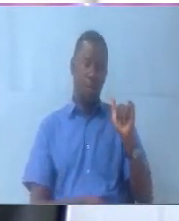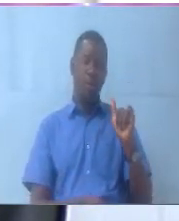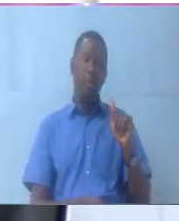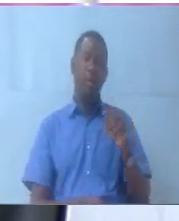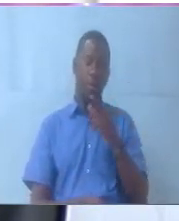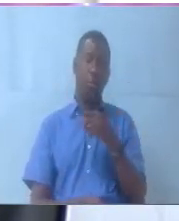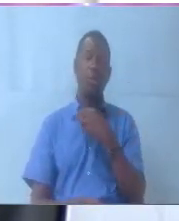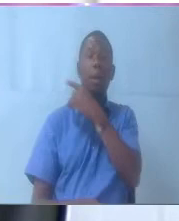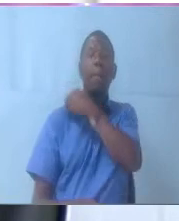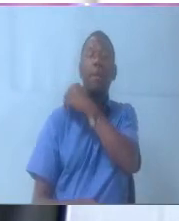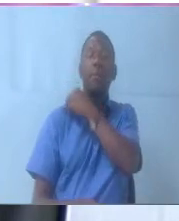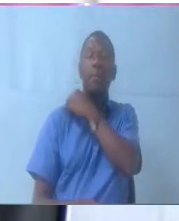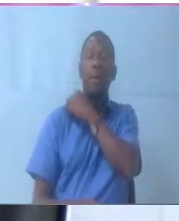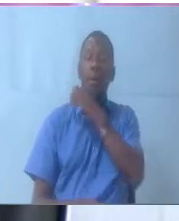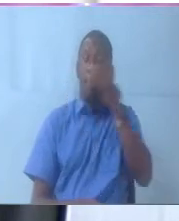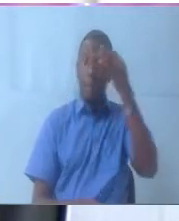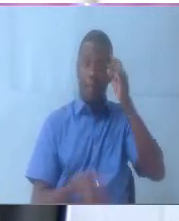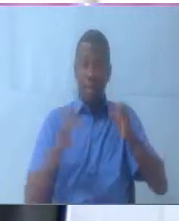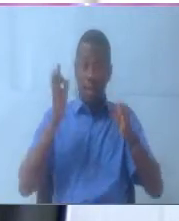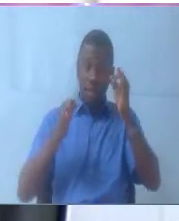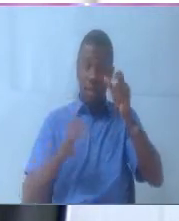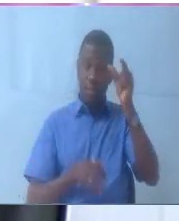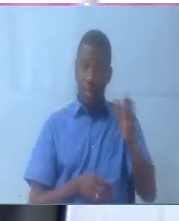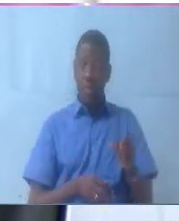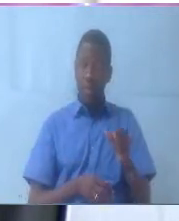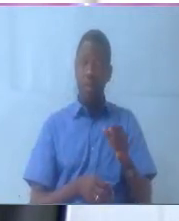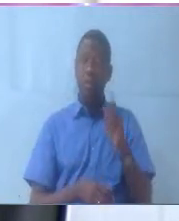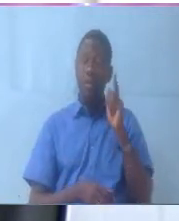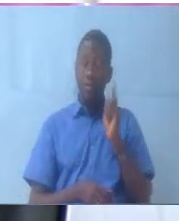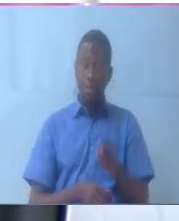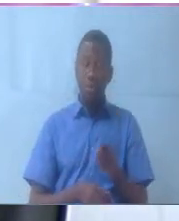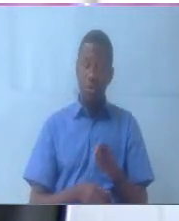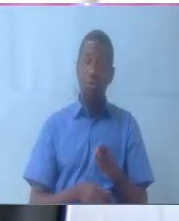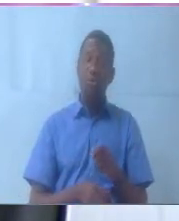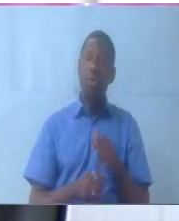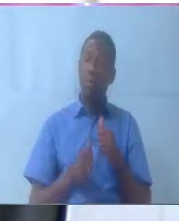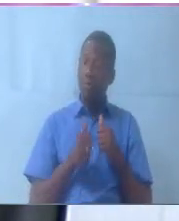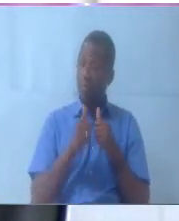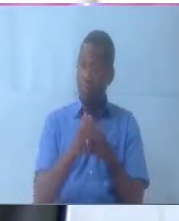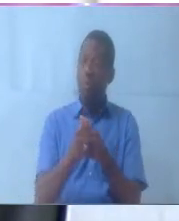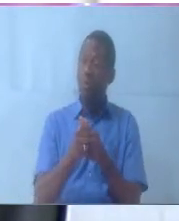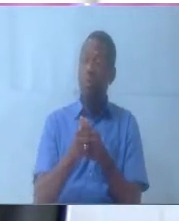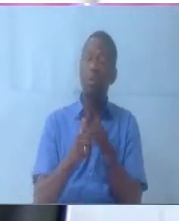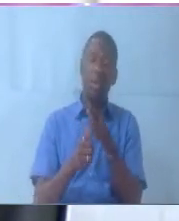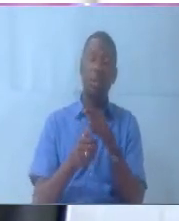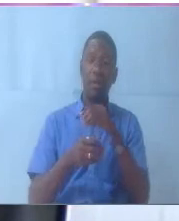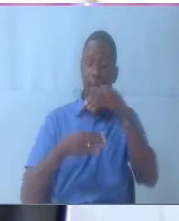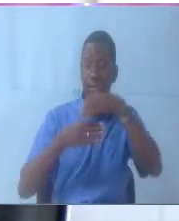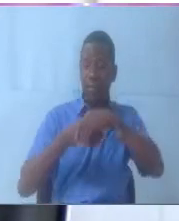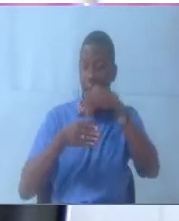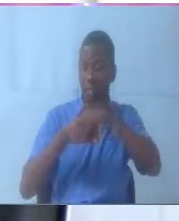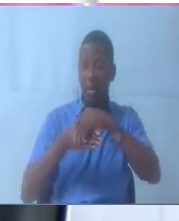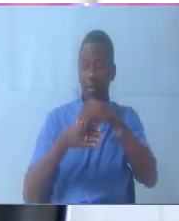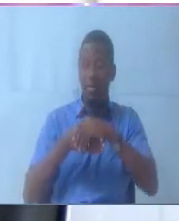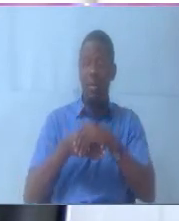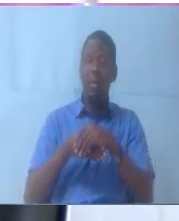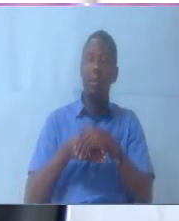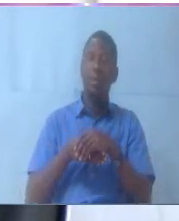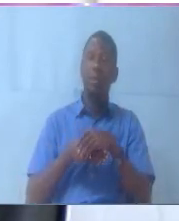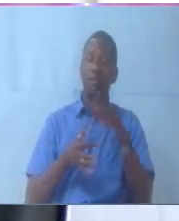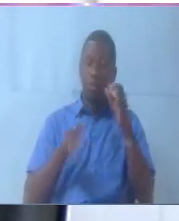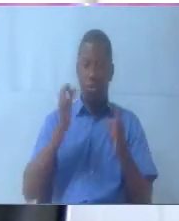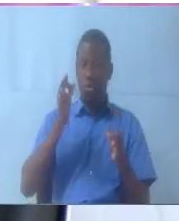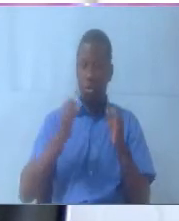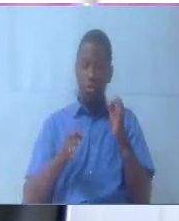lonka telom principal magistrate atelom kundonko ti was supposed to inherit that file. Atele nyanta o file tala. But